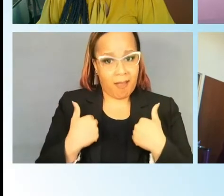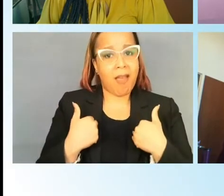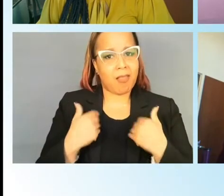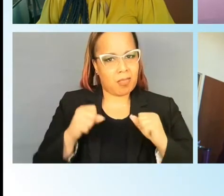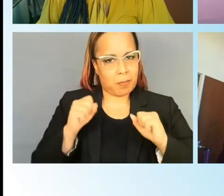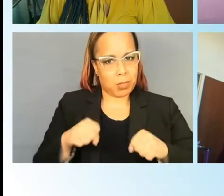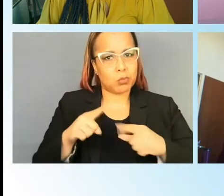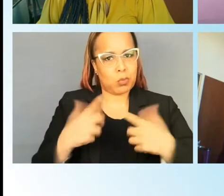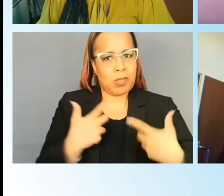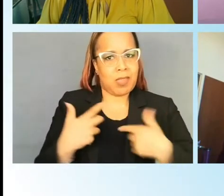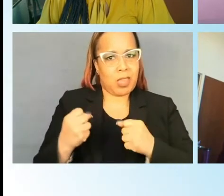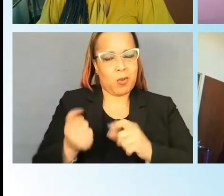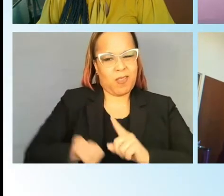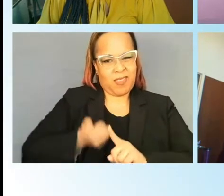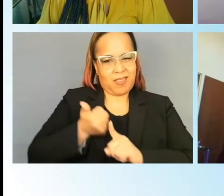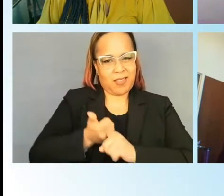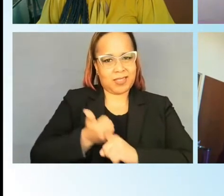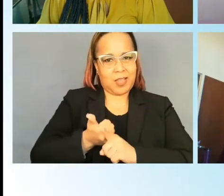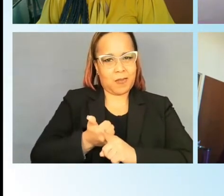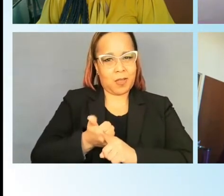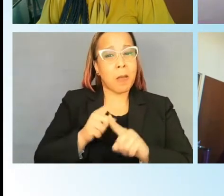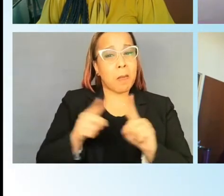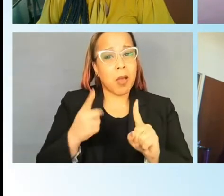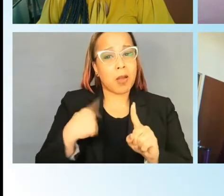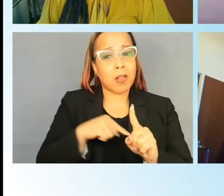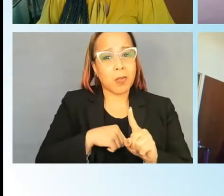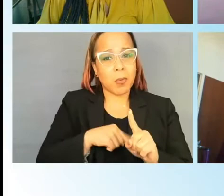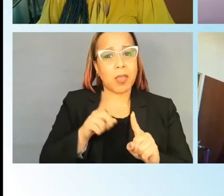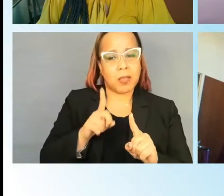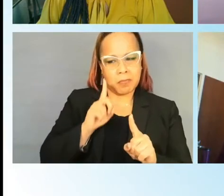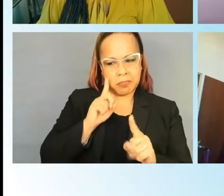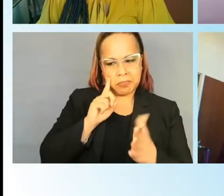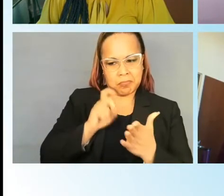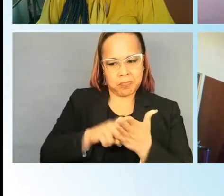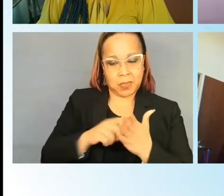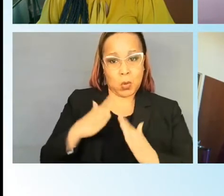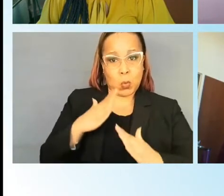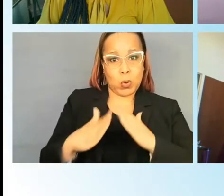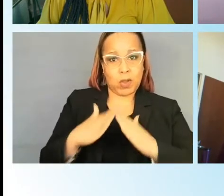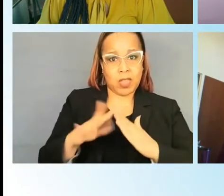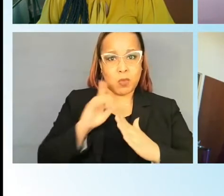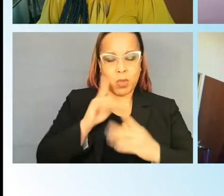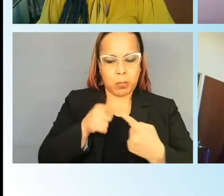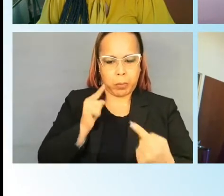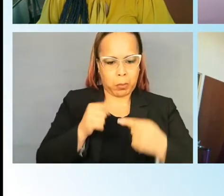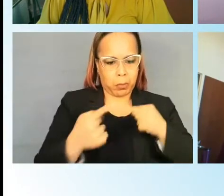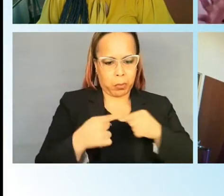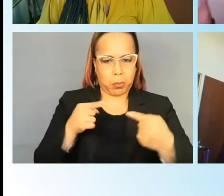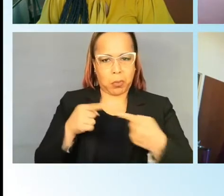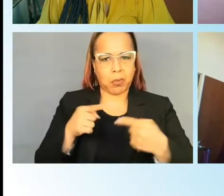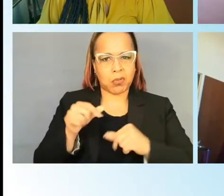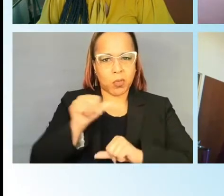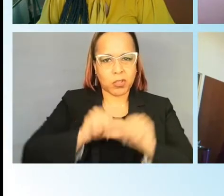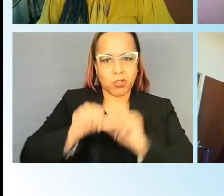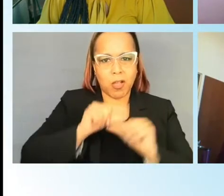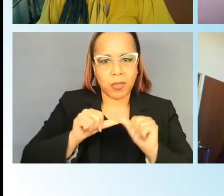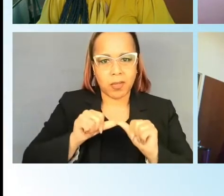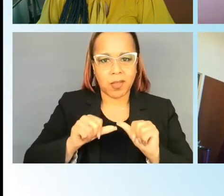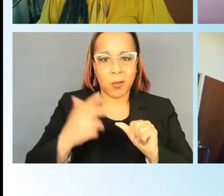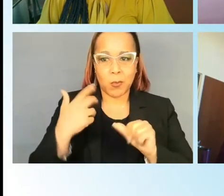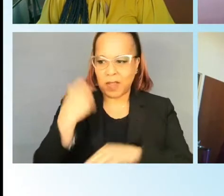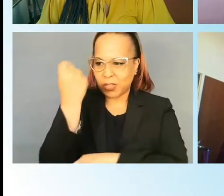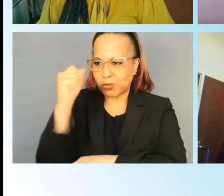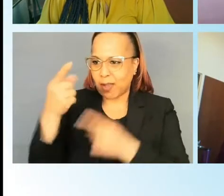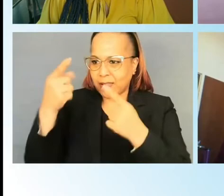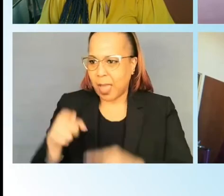heal itself. But, as we find oftentimes, we're a city at war with itself. We have the strikes taking place